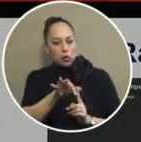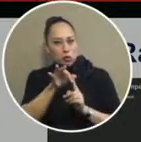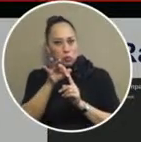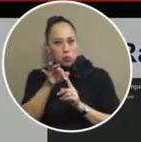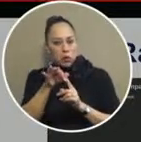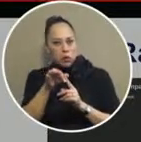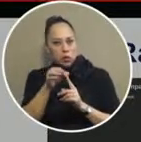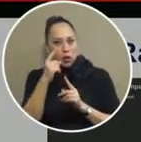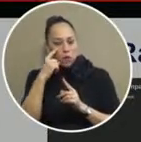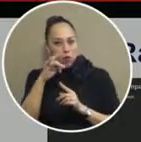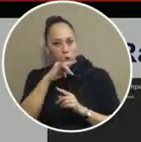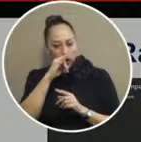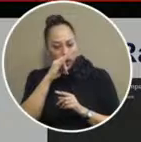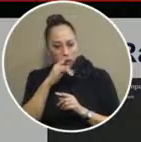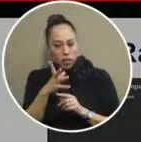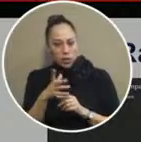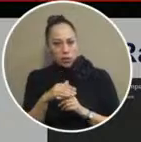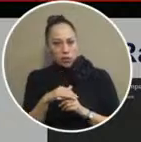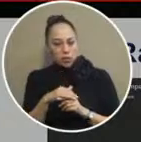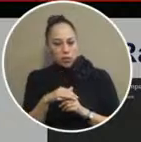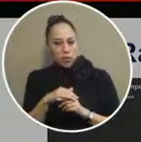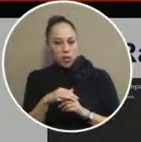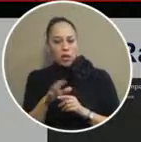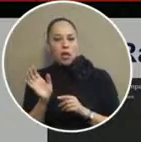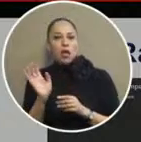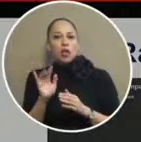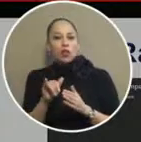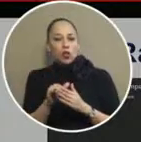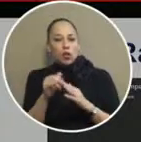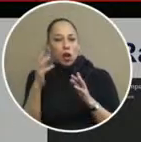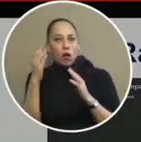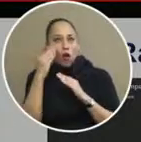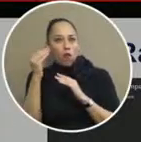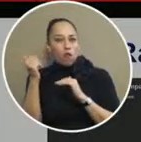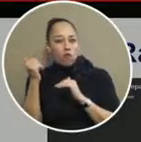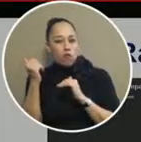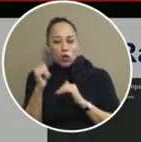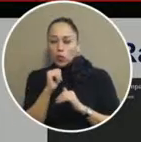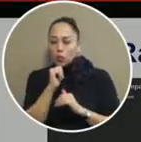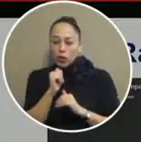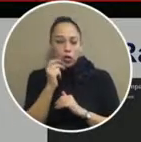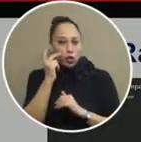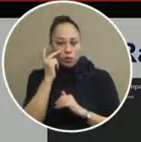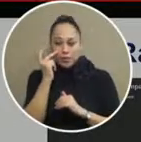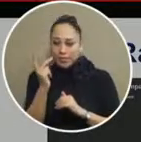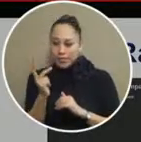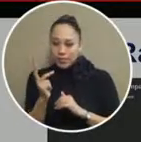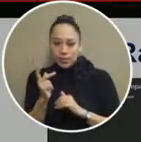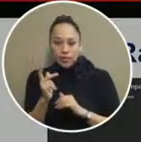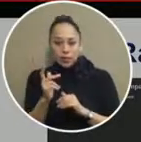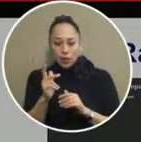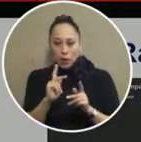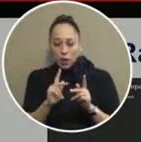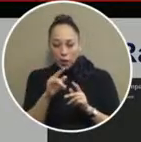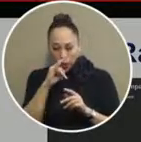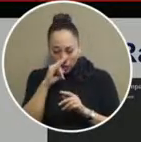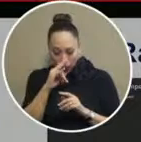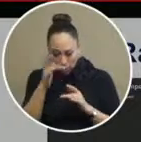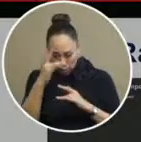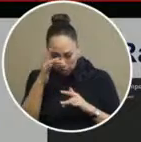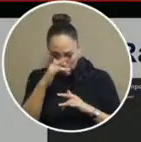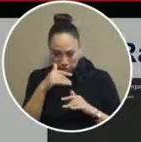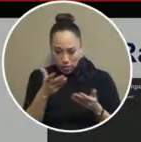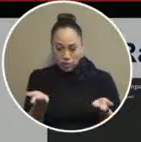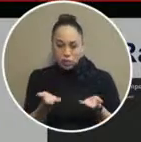medical community. We're very vigilant about those, and hopefully we don't see cases of that in our